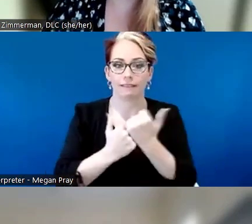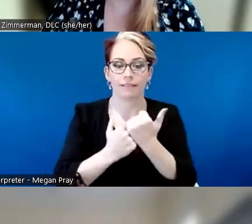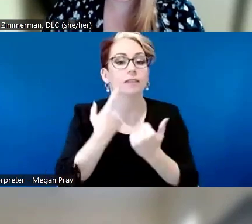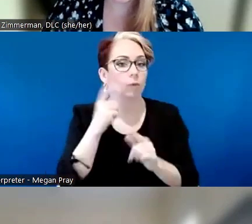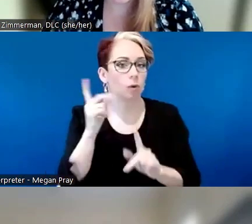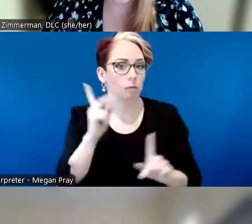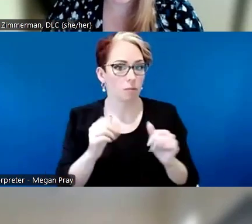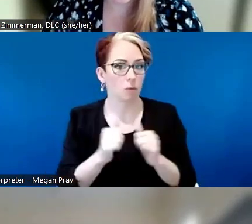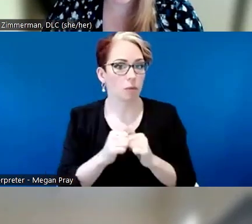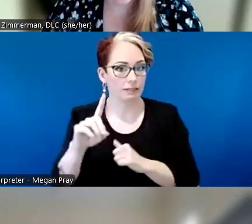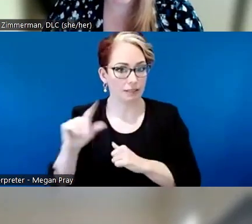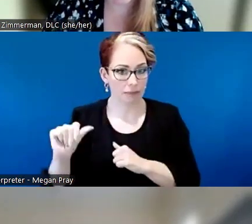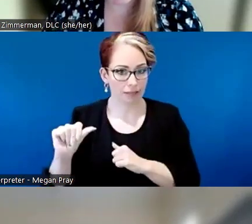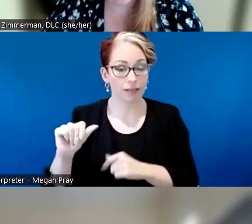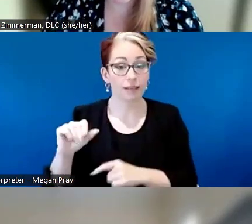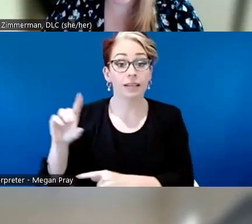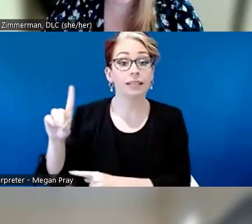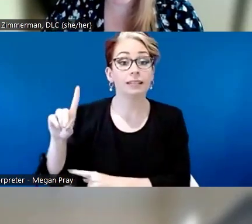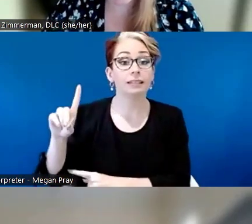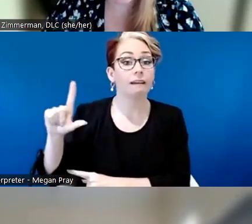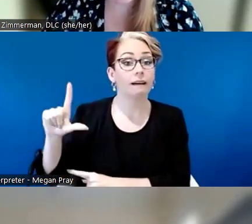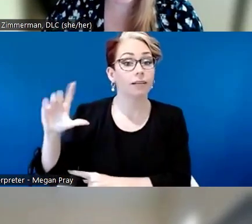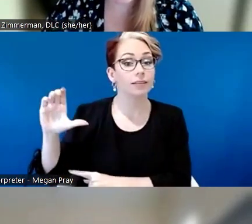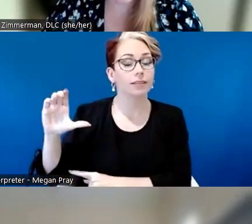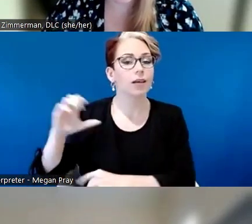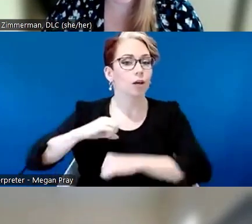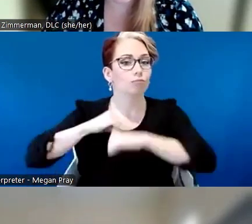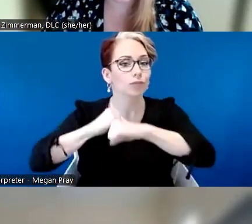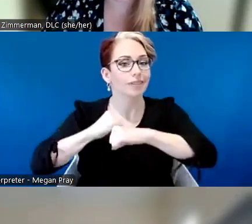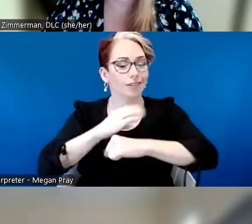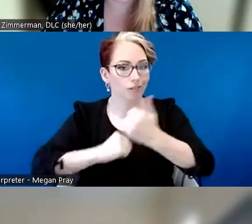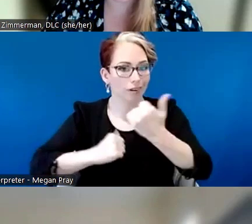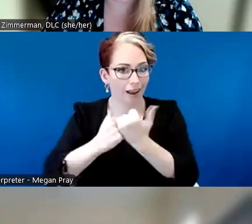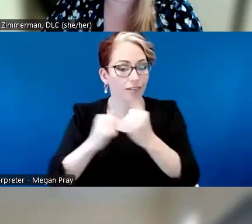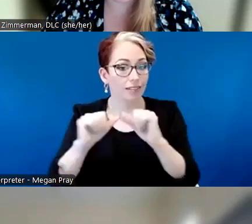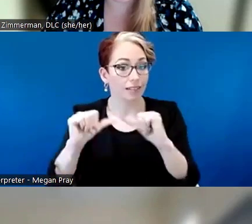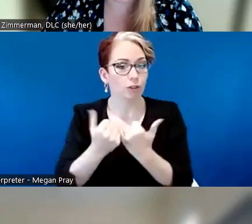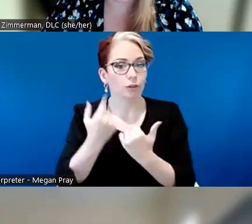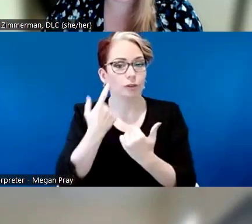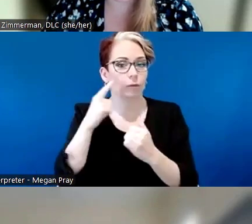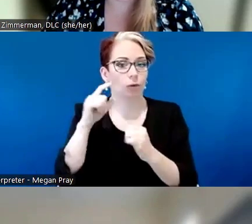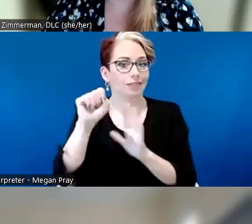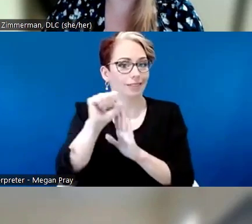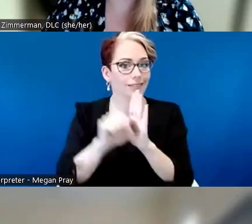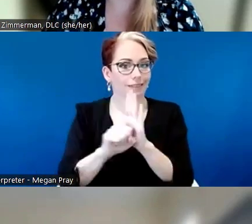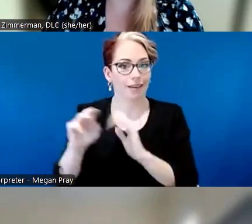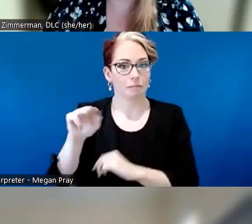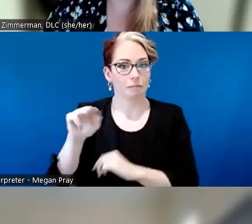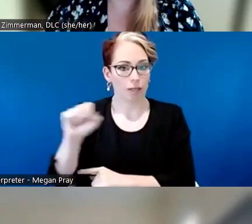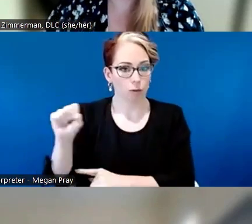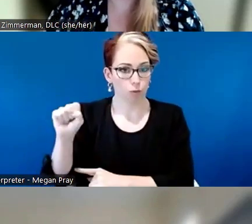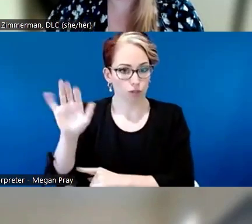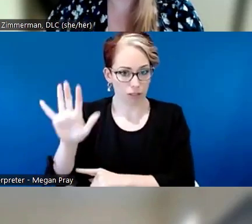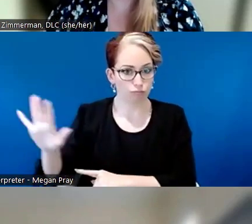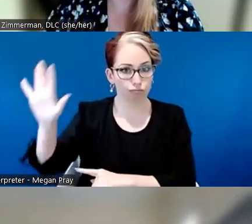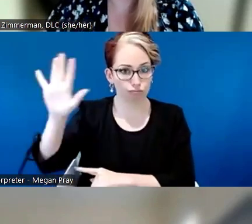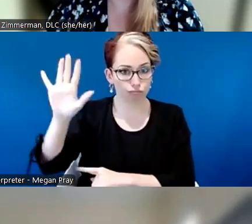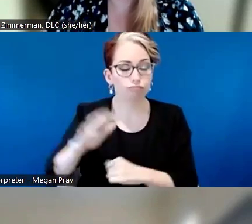So DLC is the Protection and Advocacy Agency for the state of Massachusetts.